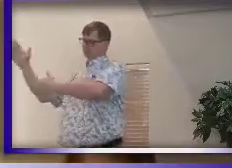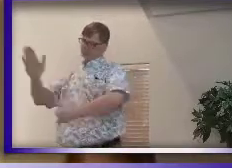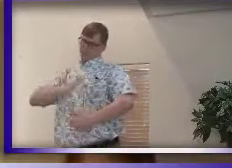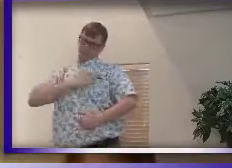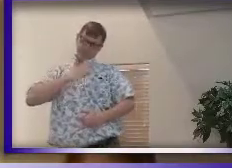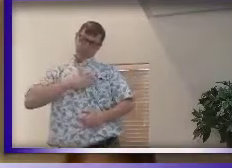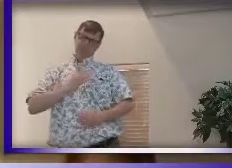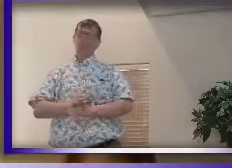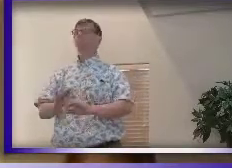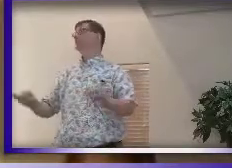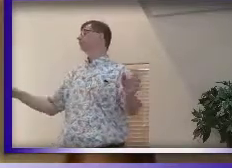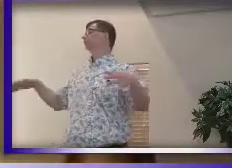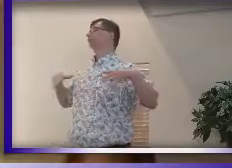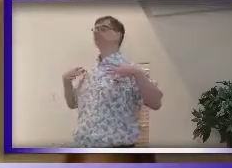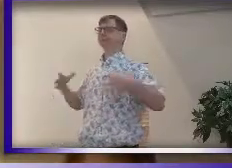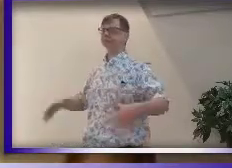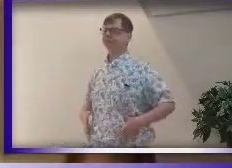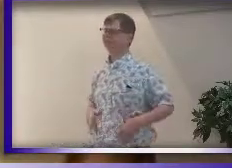people.